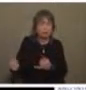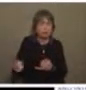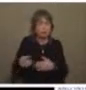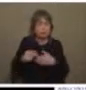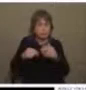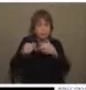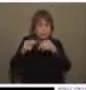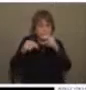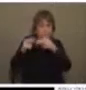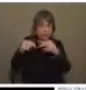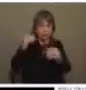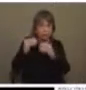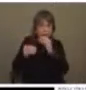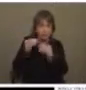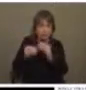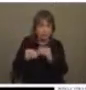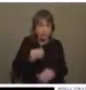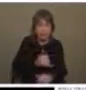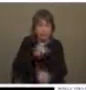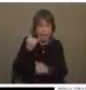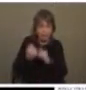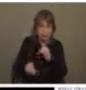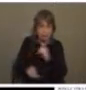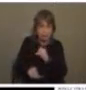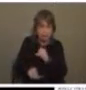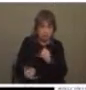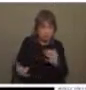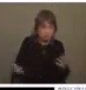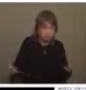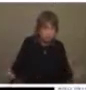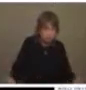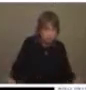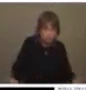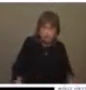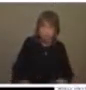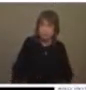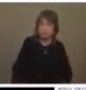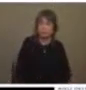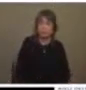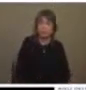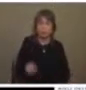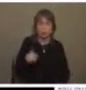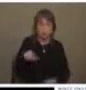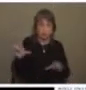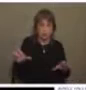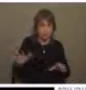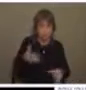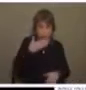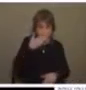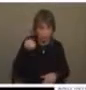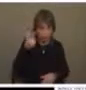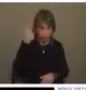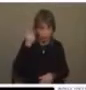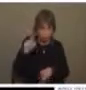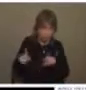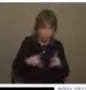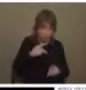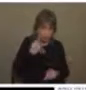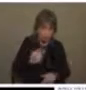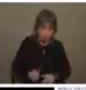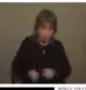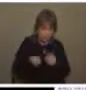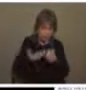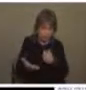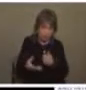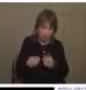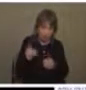disadvantaged as some kind of nuisance, some kind of inconvenience, and some kind of an afterthought. And we need to do better, and the U.S. citizens of Puerto Rico deserve much, much